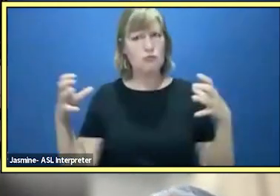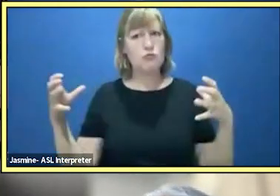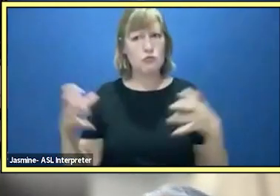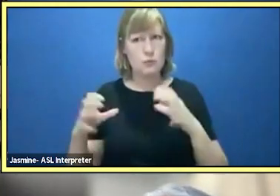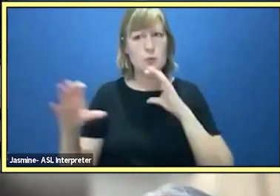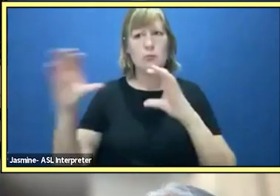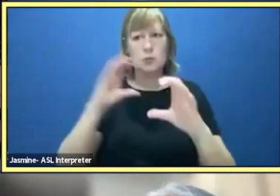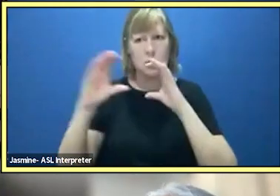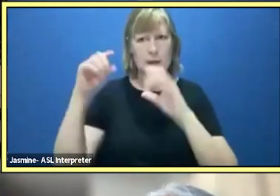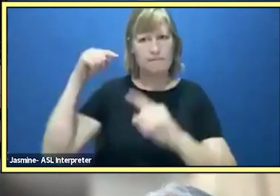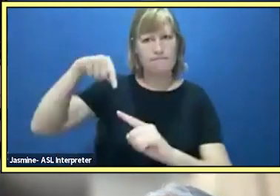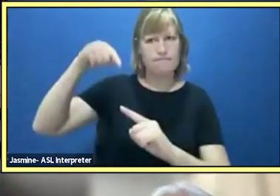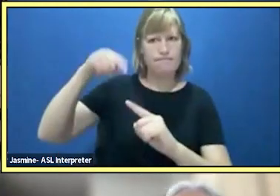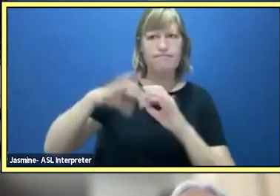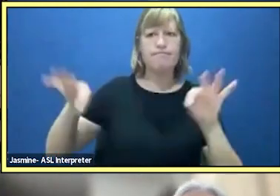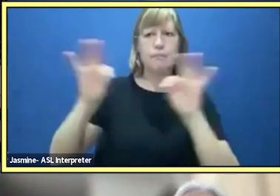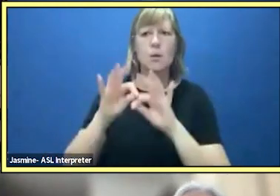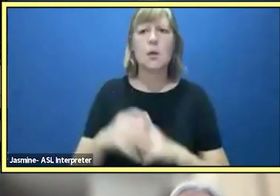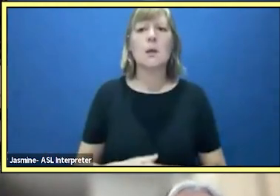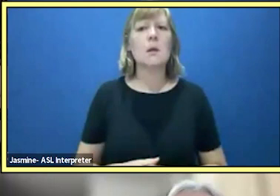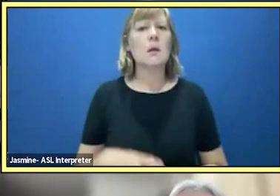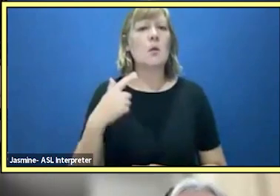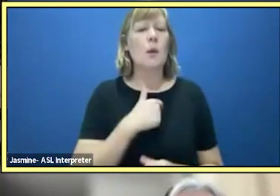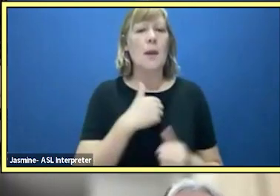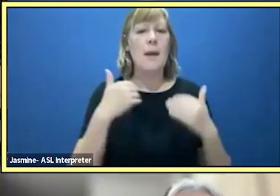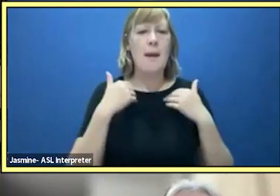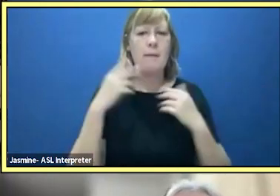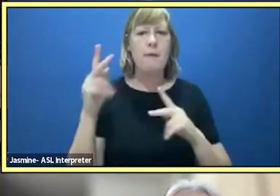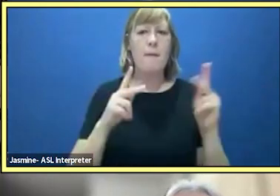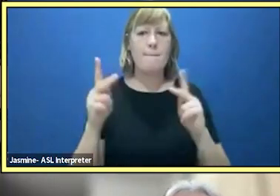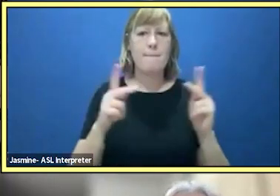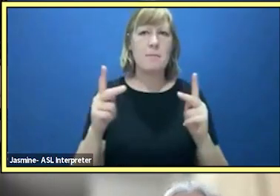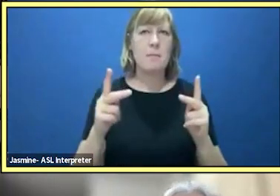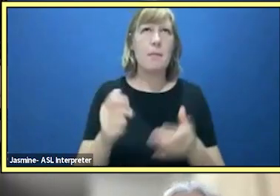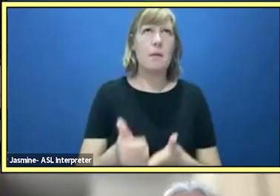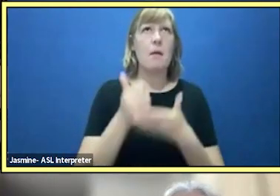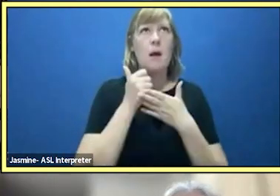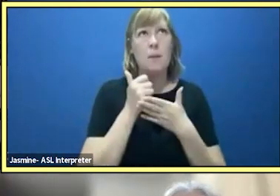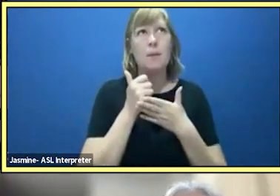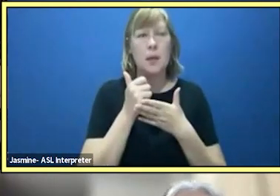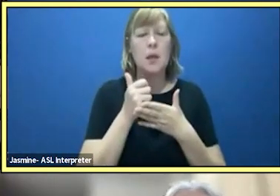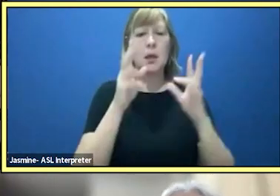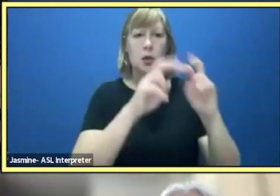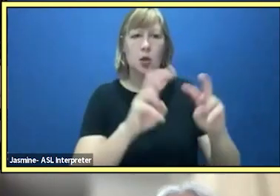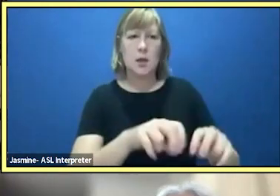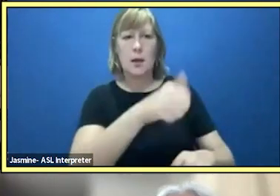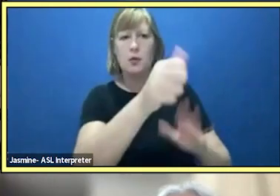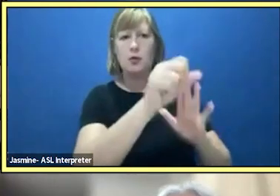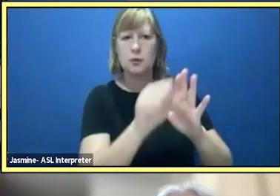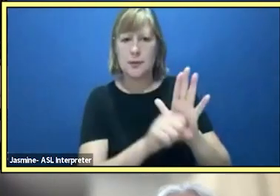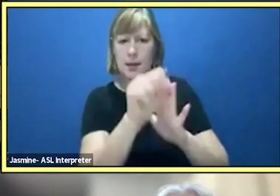have some folks that are helping us that help us to find out how other states do things to make sure that we are trying to use